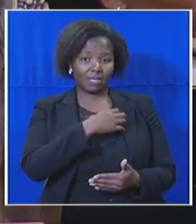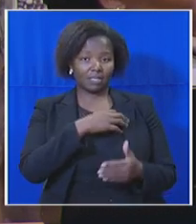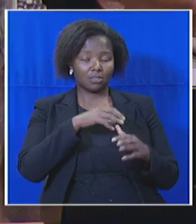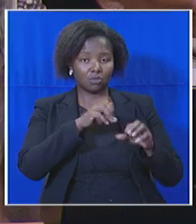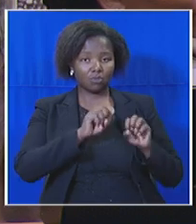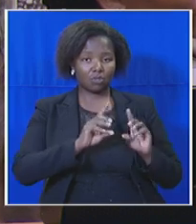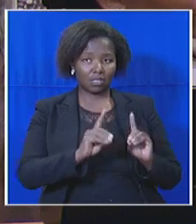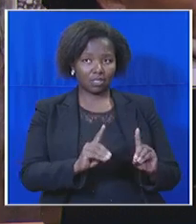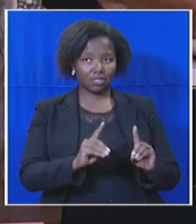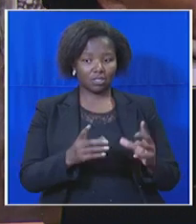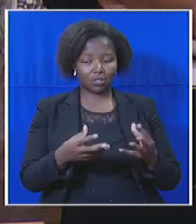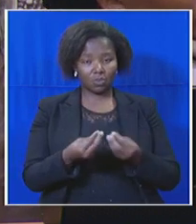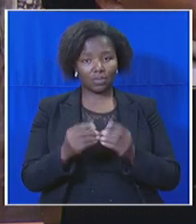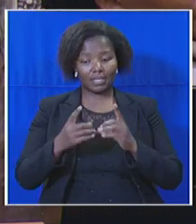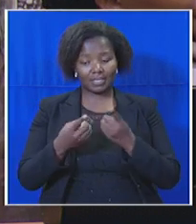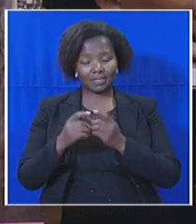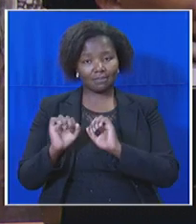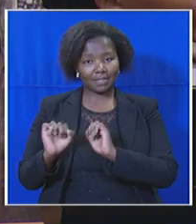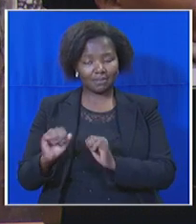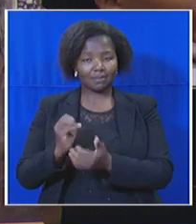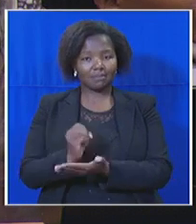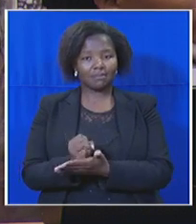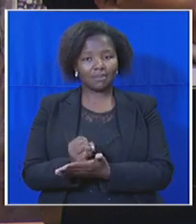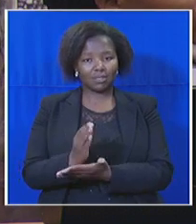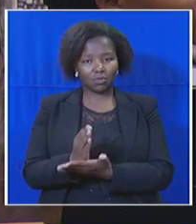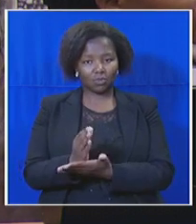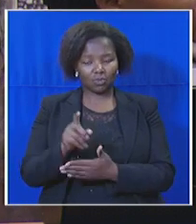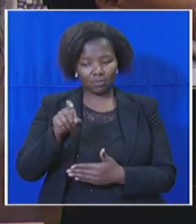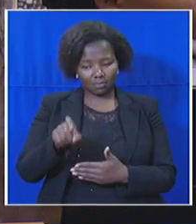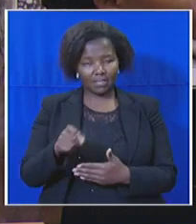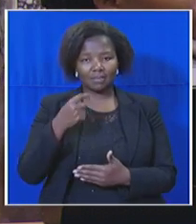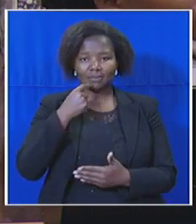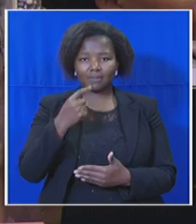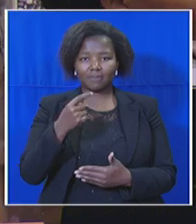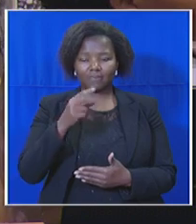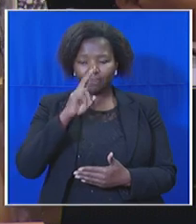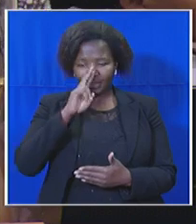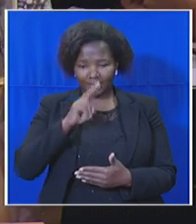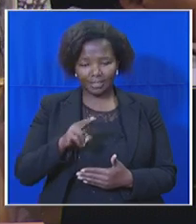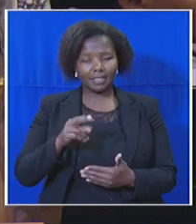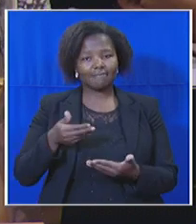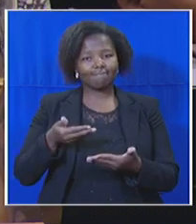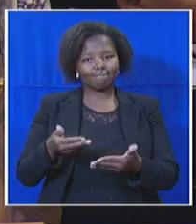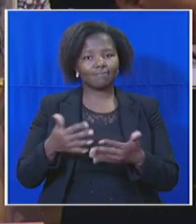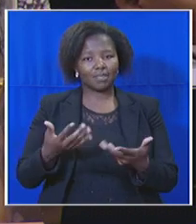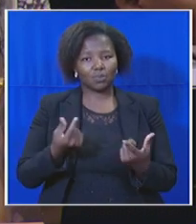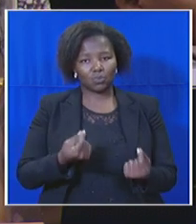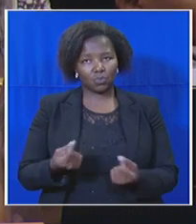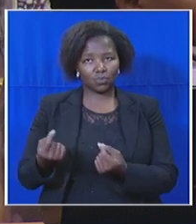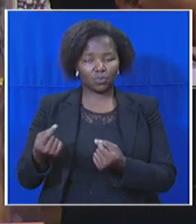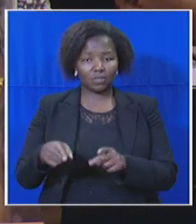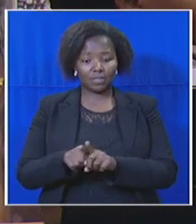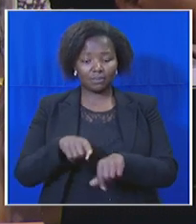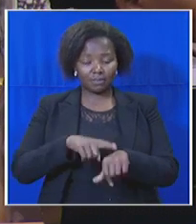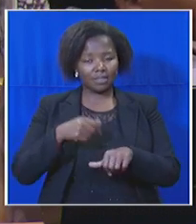ensure pupils are taught the inherent responsibilities of having a baby whilst at school as